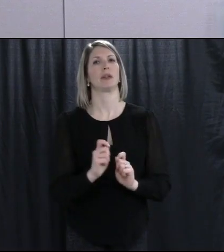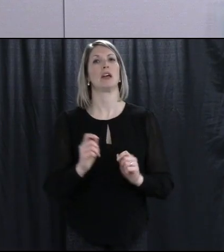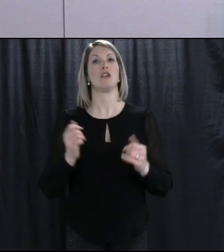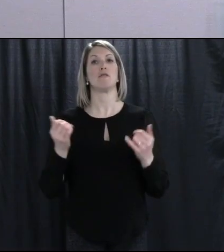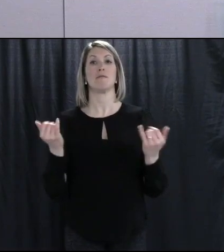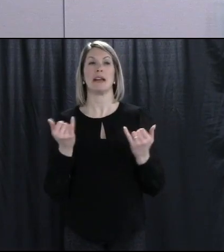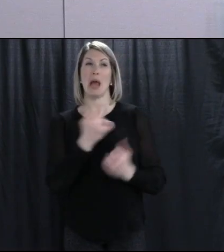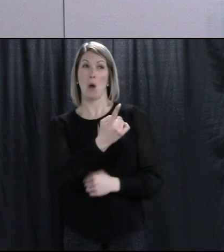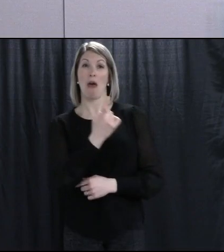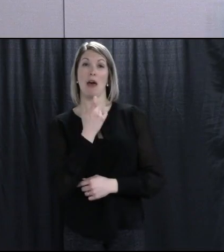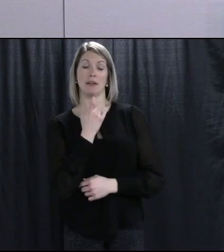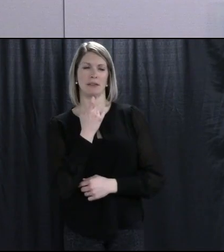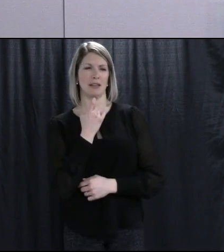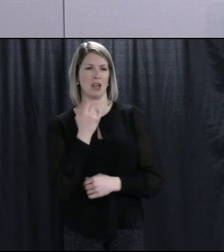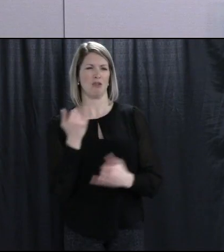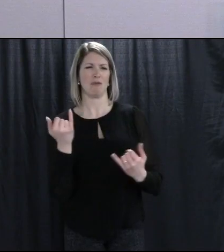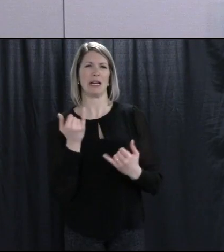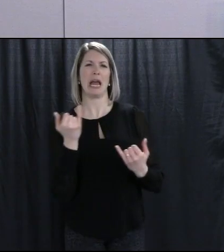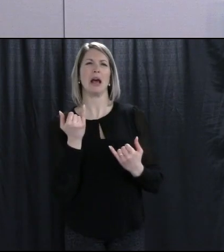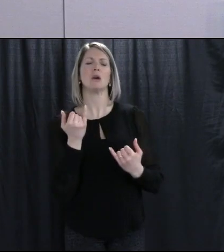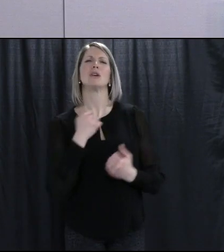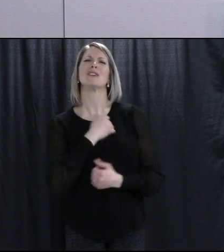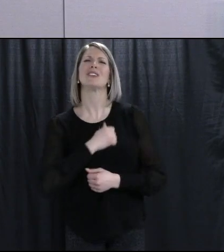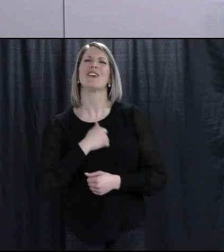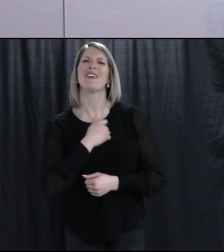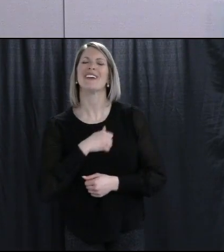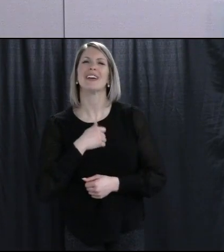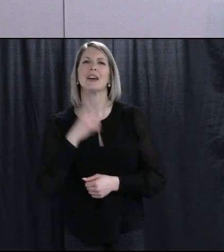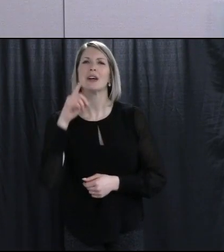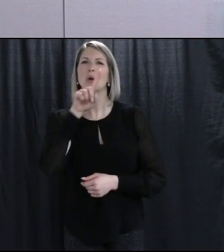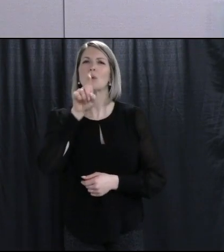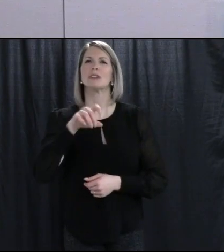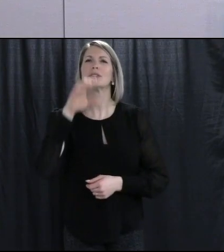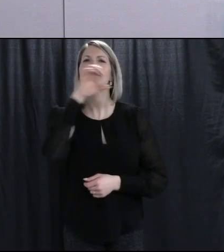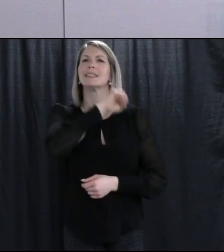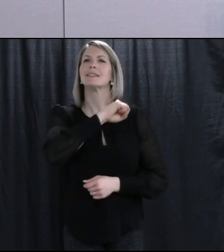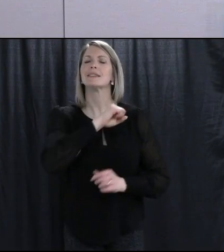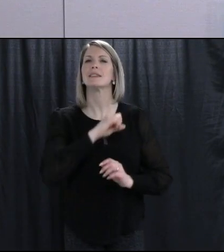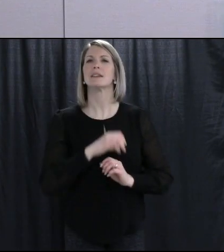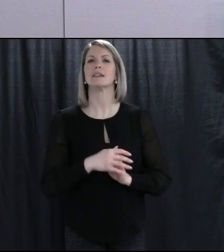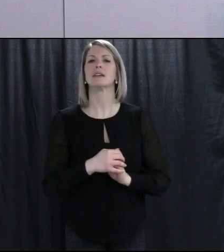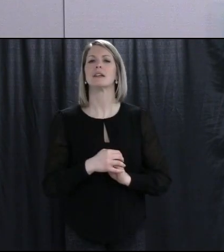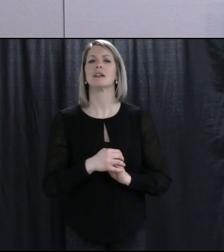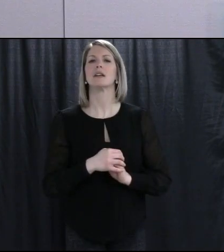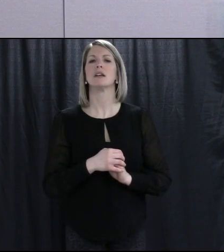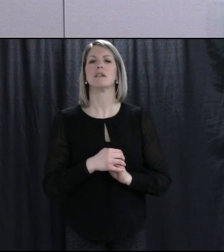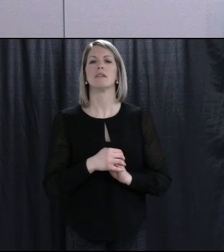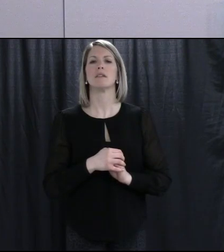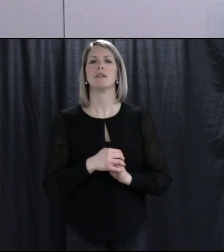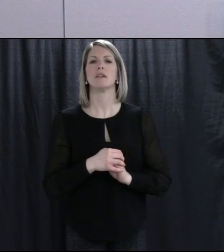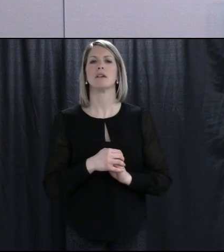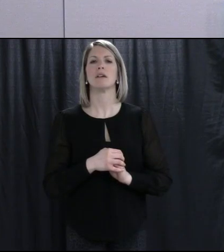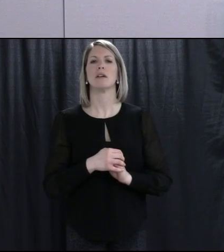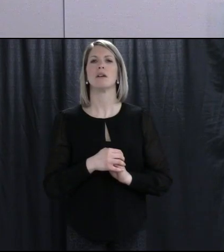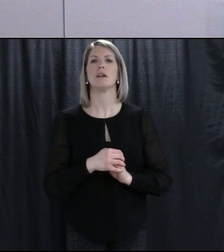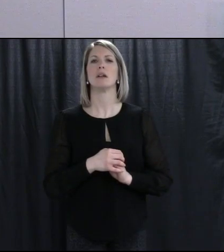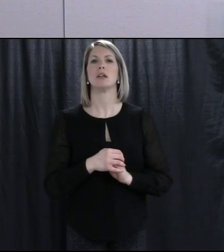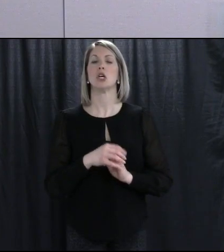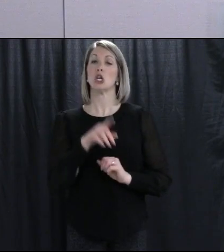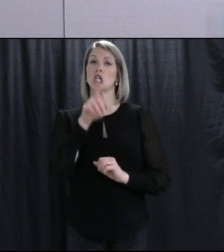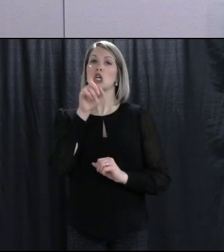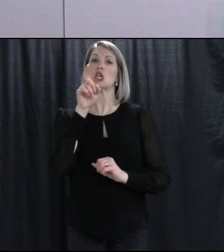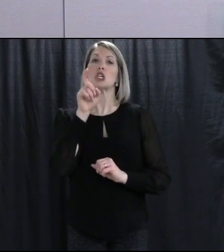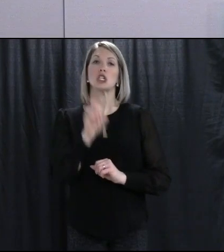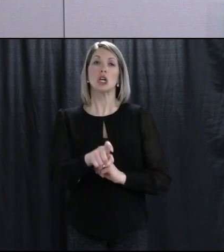quickly? Sorry, I didn't hear the question. I said, shouldn't it be changed right now, since